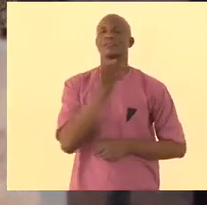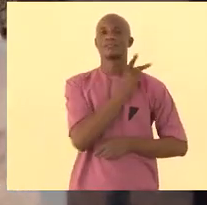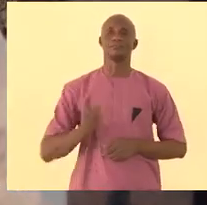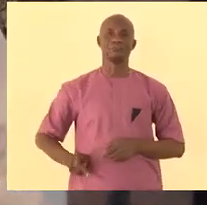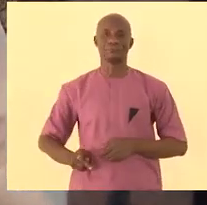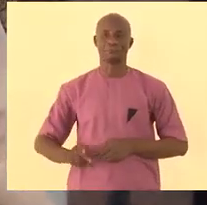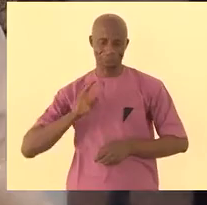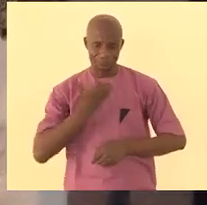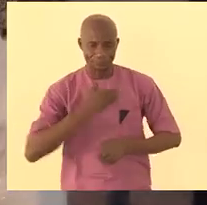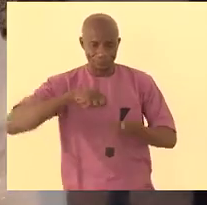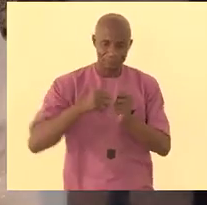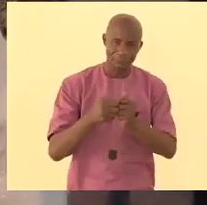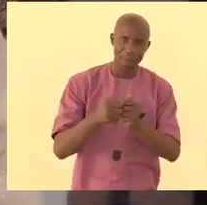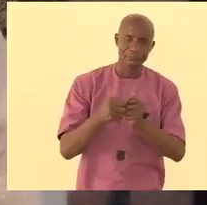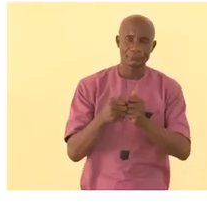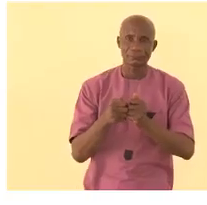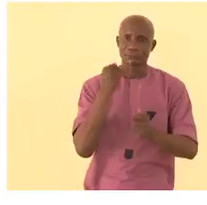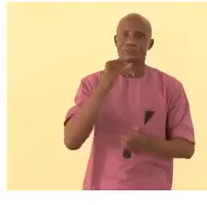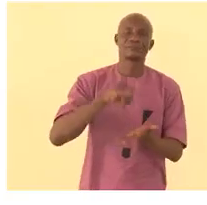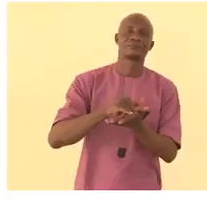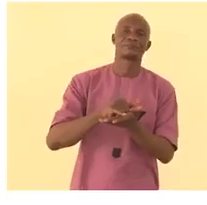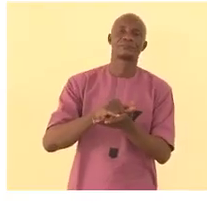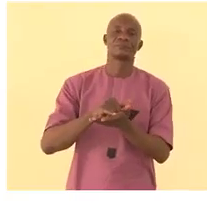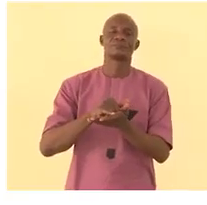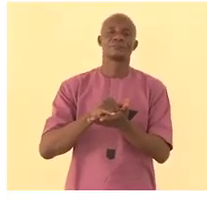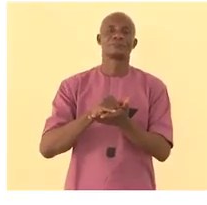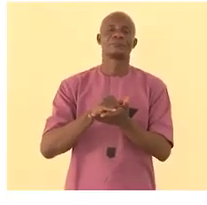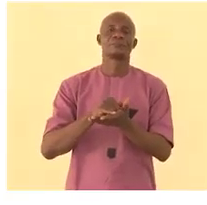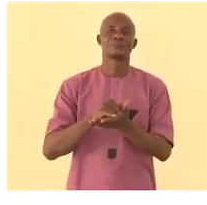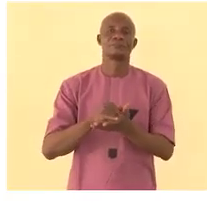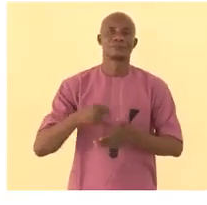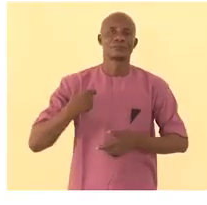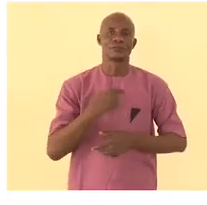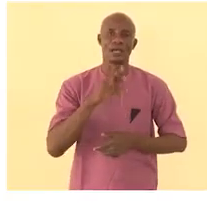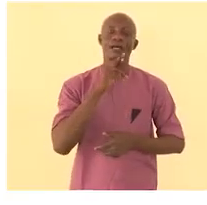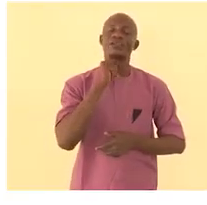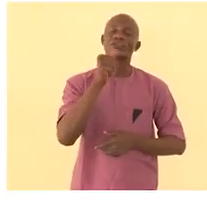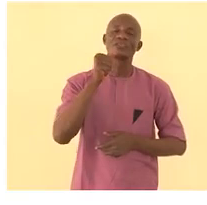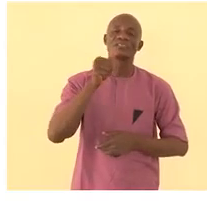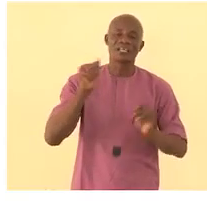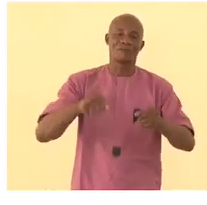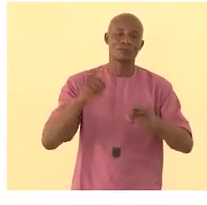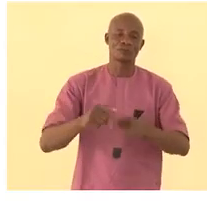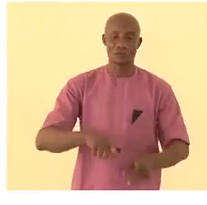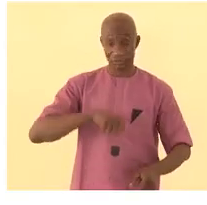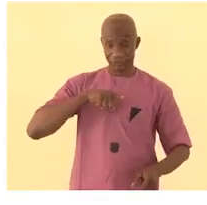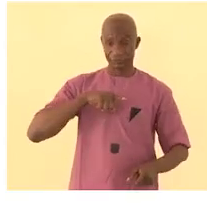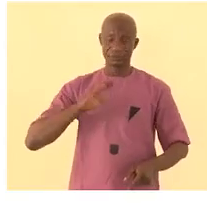is. Our problem is that we are not able to live our